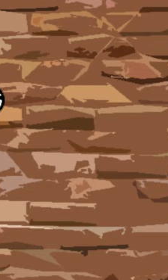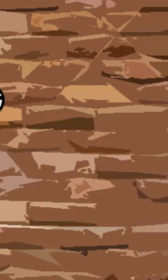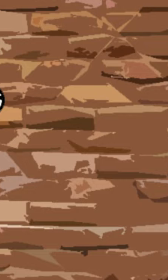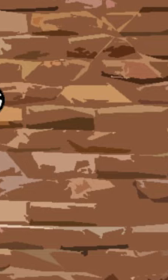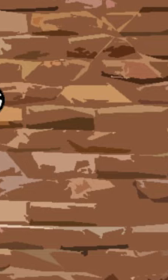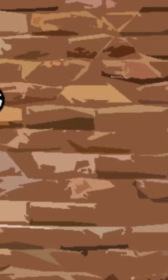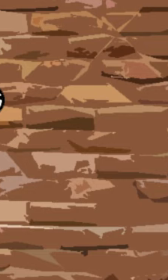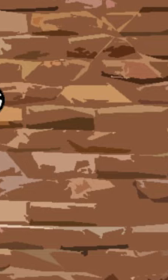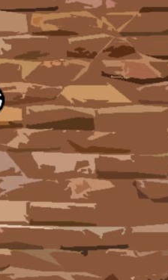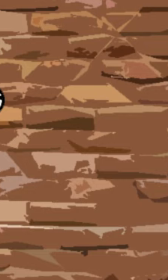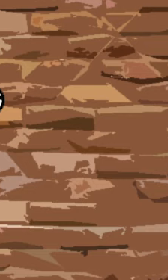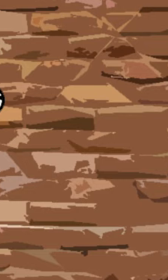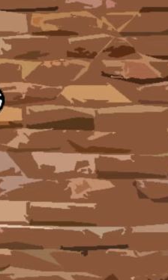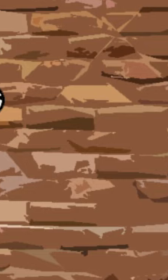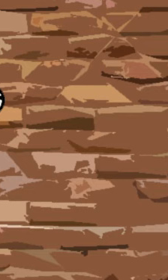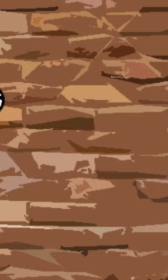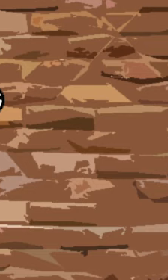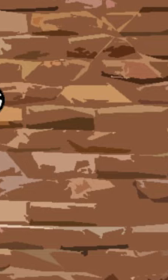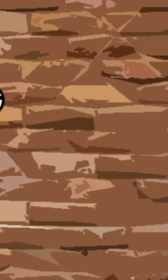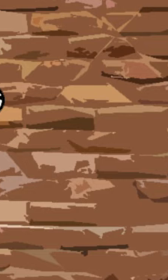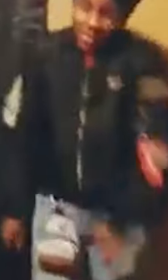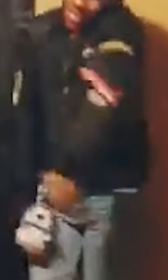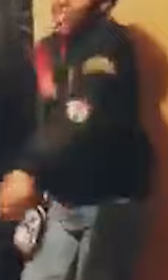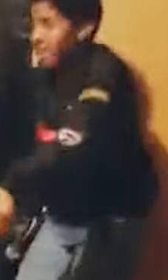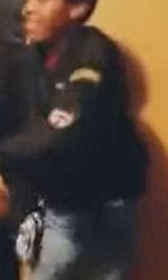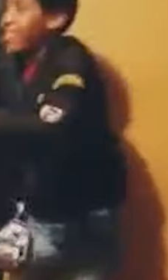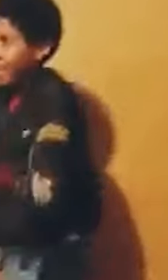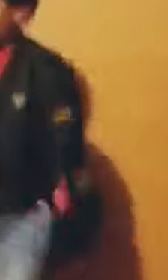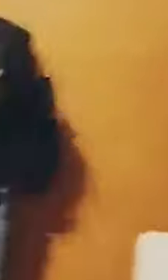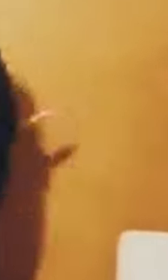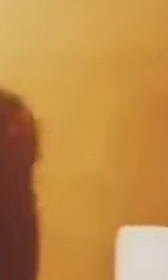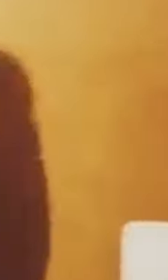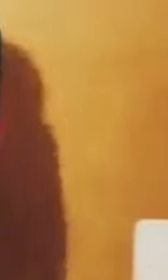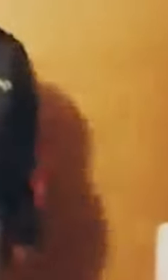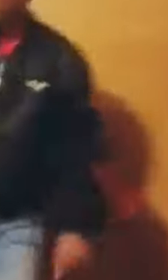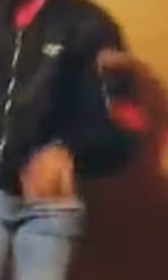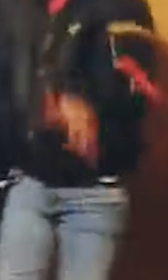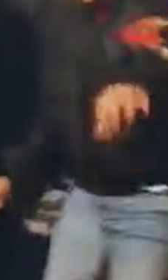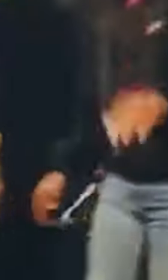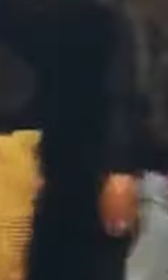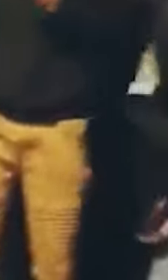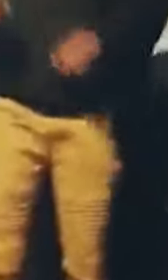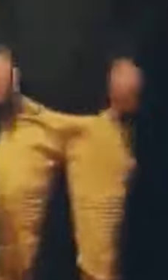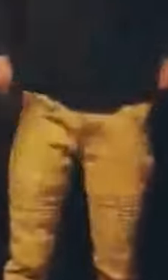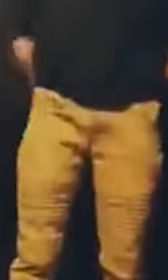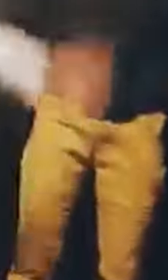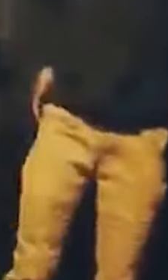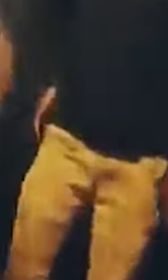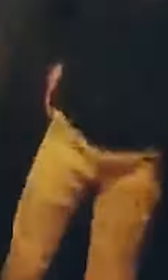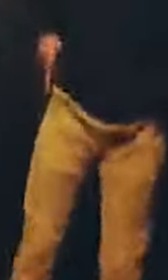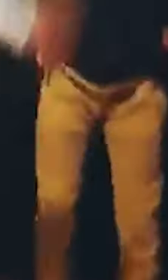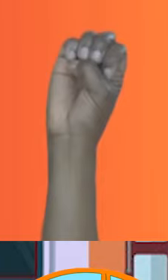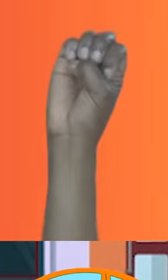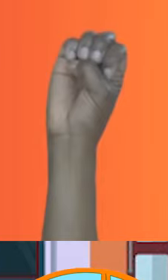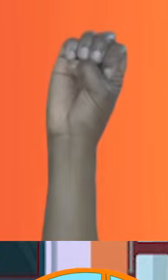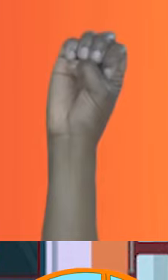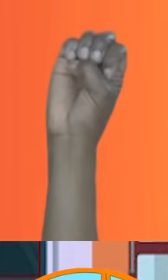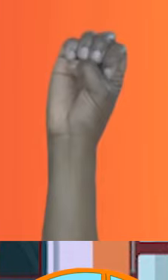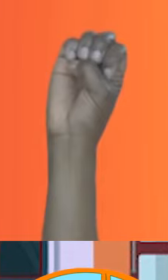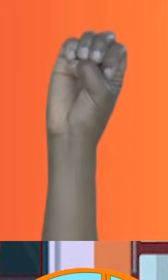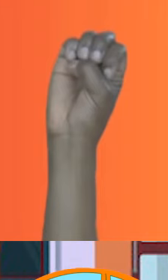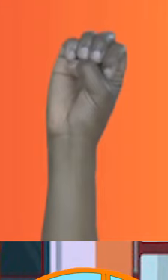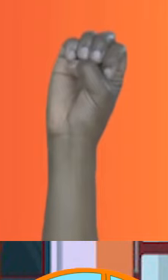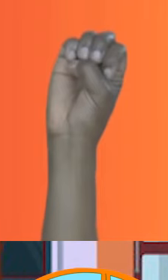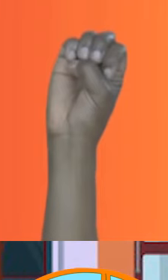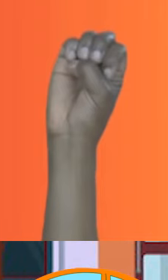for dab. Hold on. Give me 5 more dabs right quick. Let's go. Dab. This is